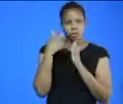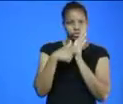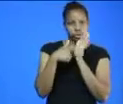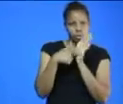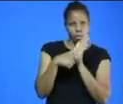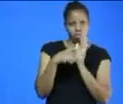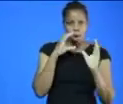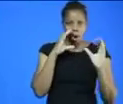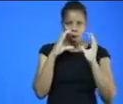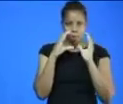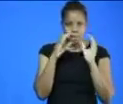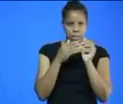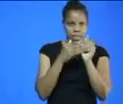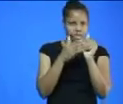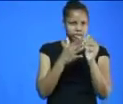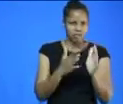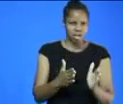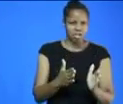communications director,